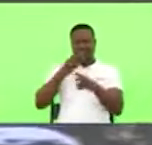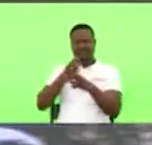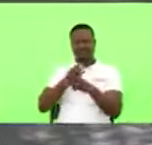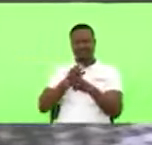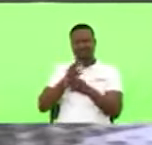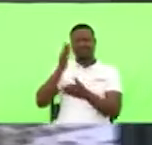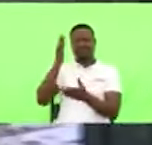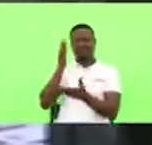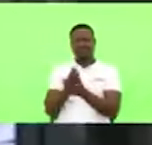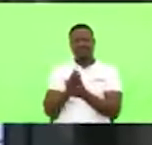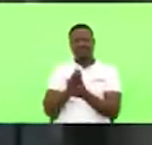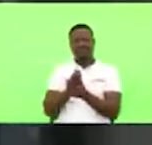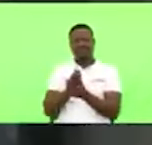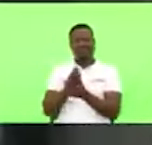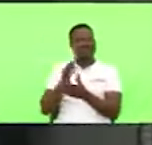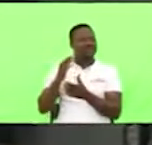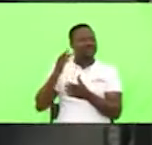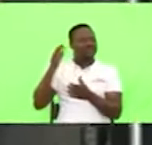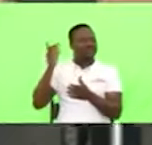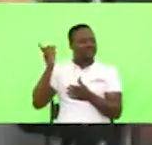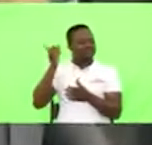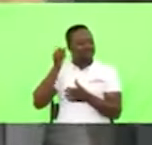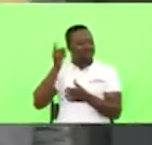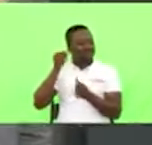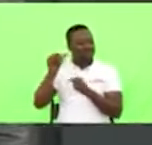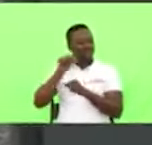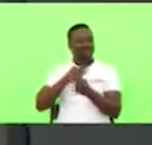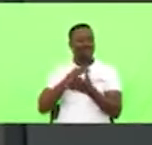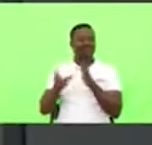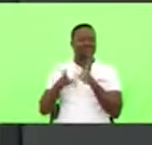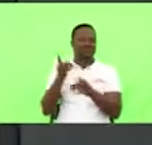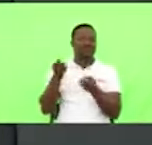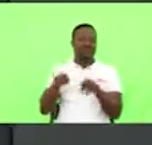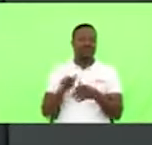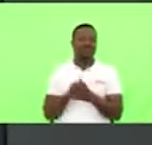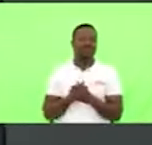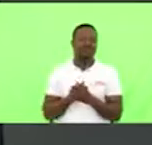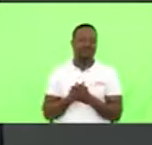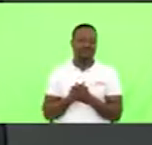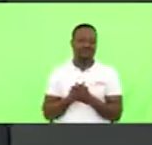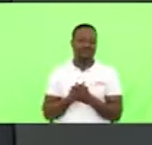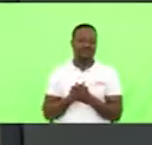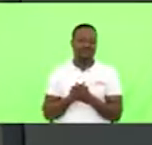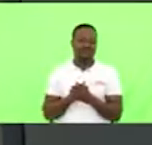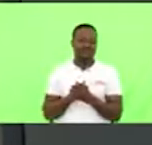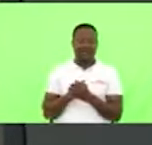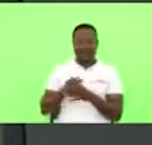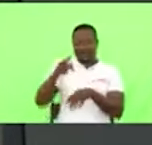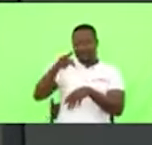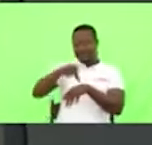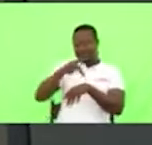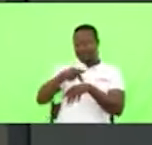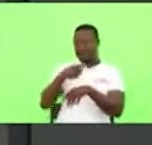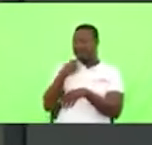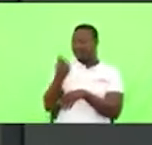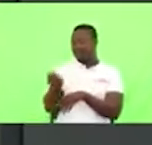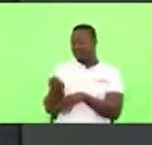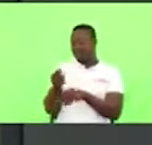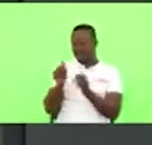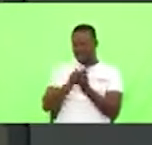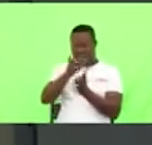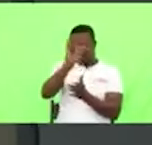stop hearing about the Holy Spirit? Tell me. Peter said that this